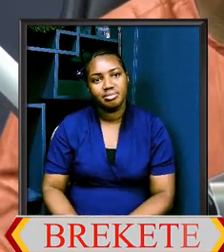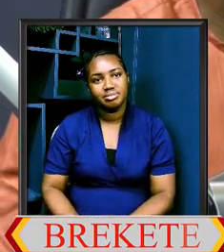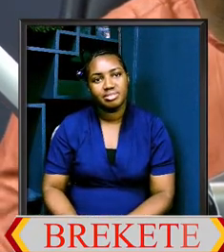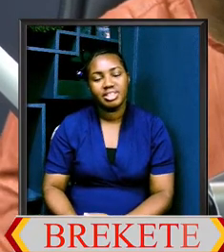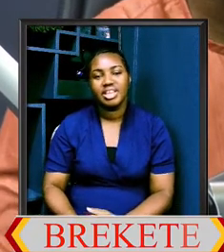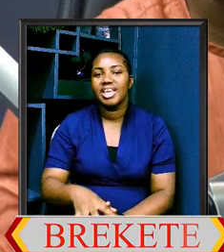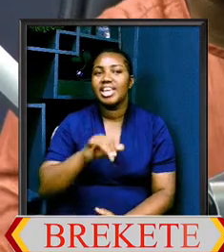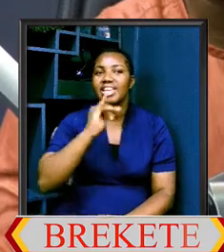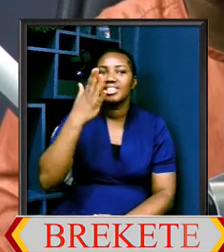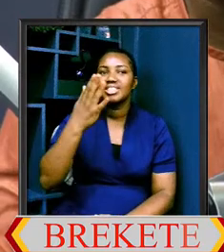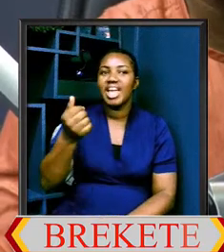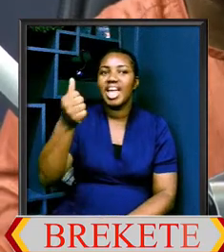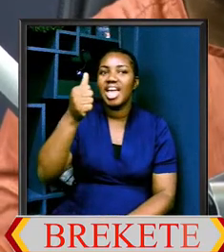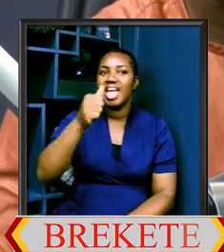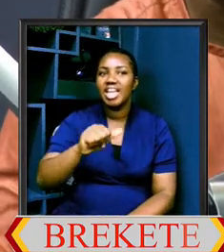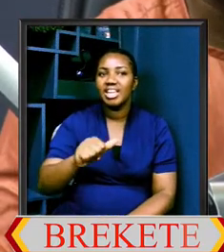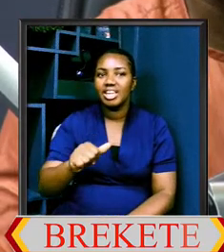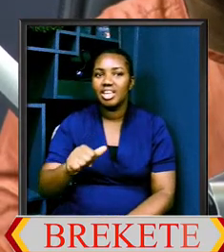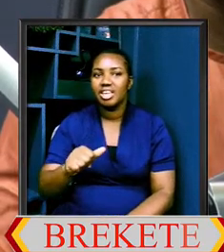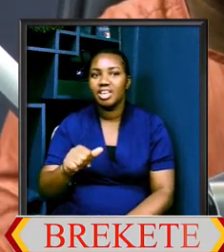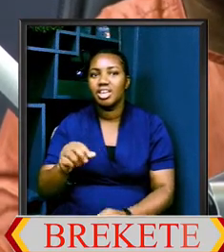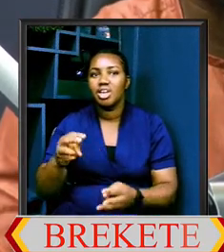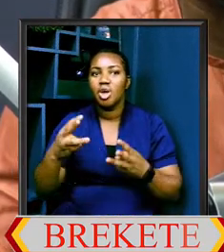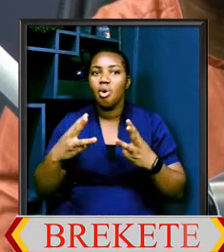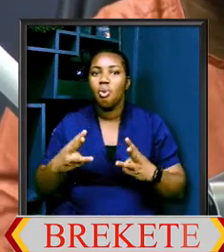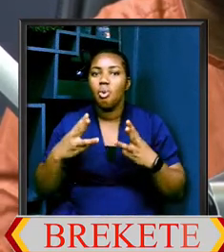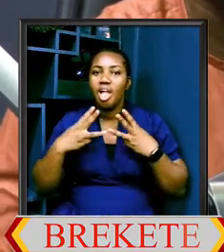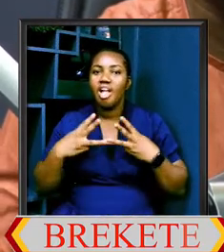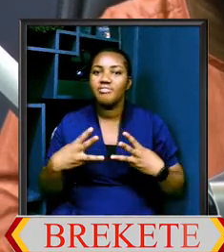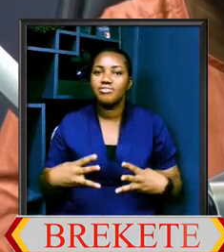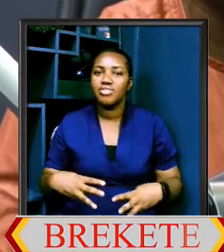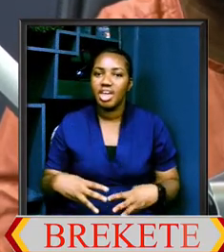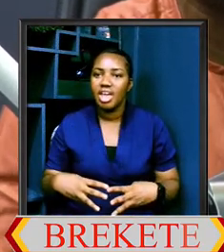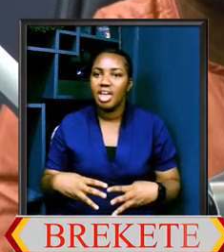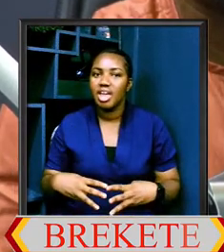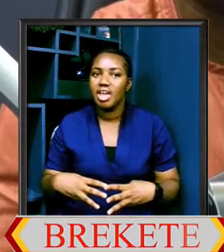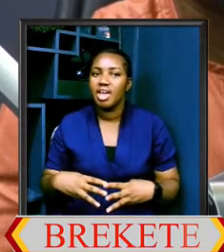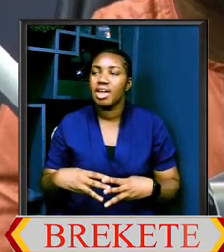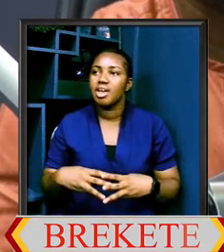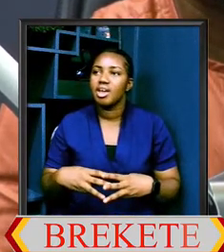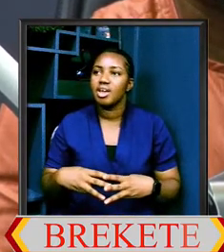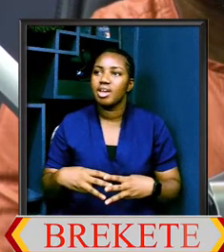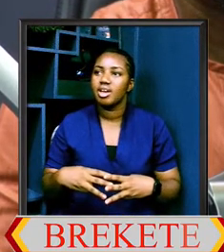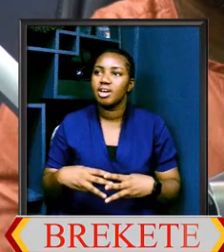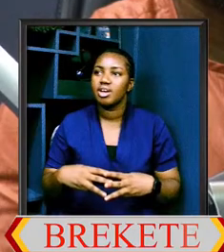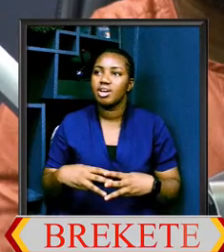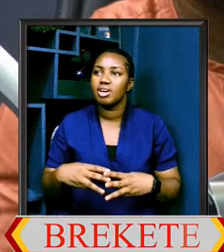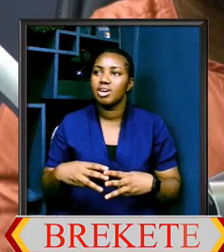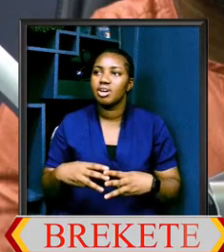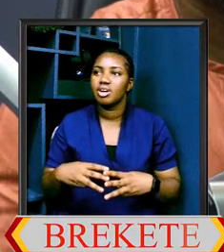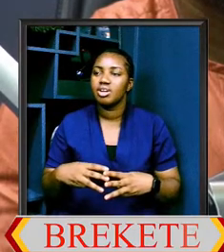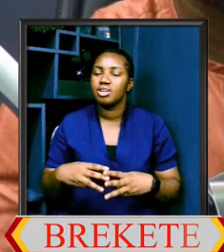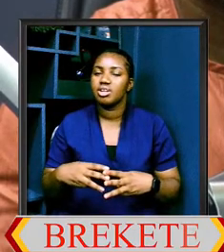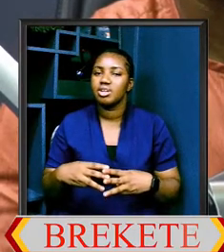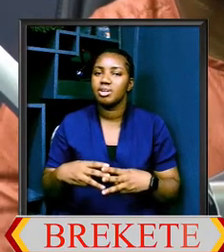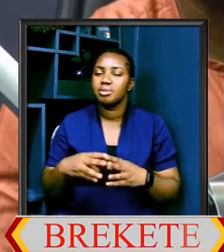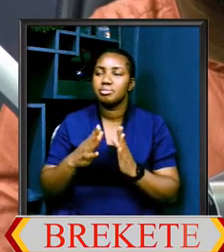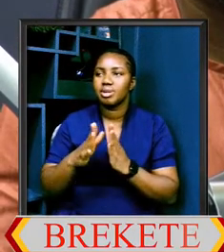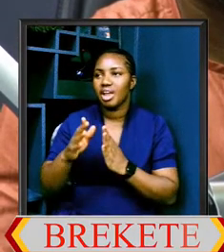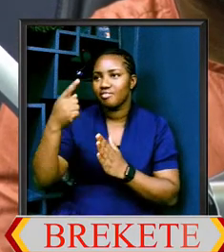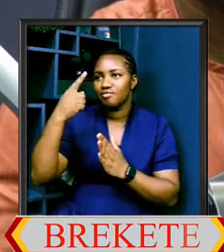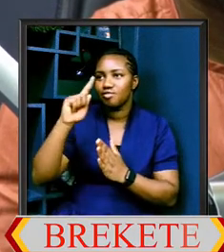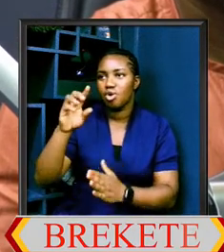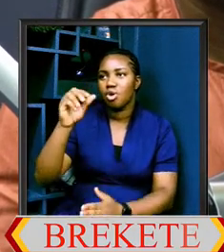So, is there any welfare package for an ordinary Okada man in Nigeria? Sir, in our